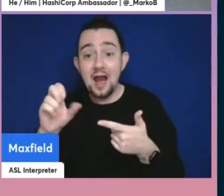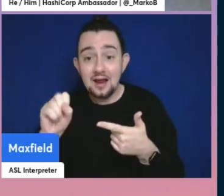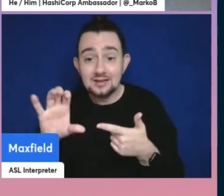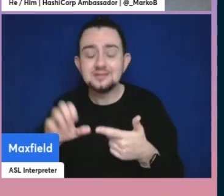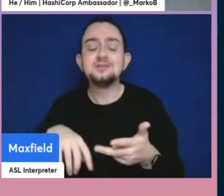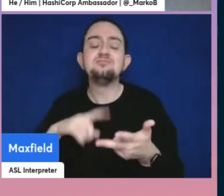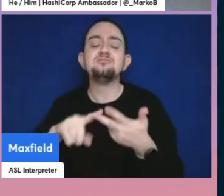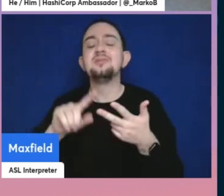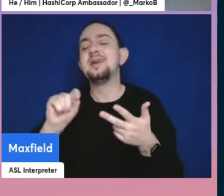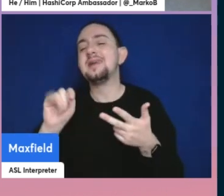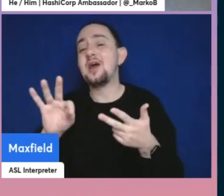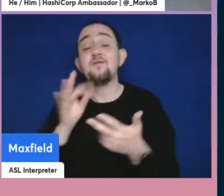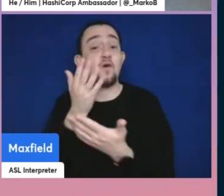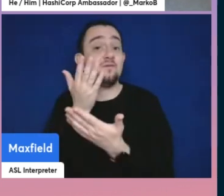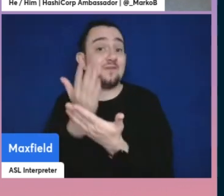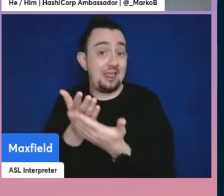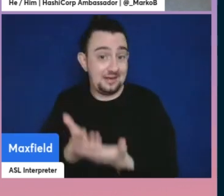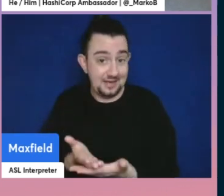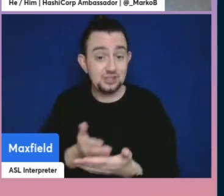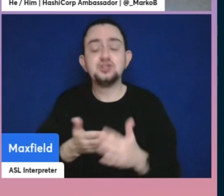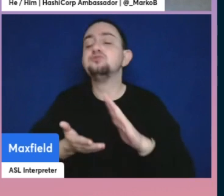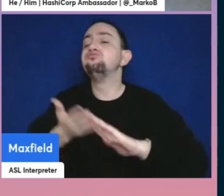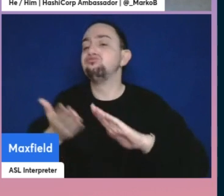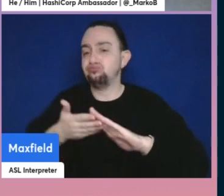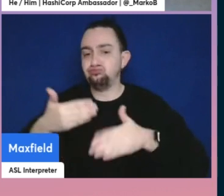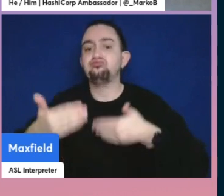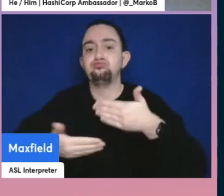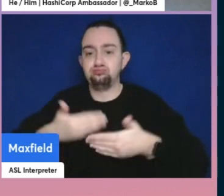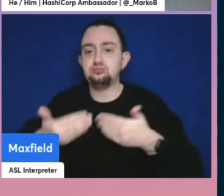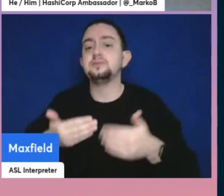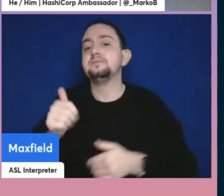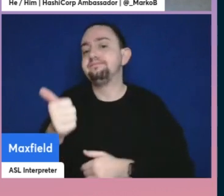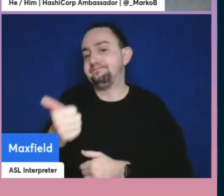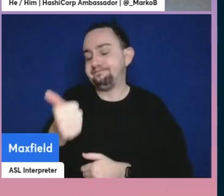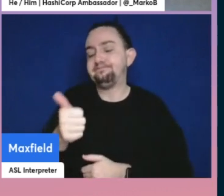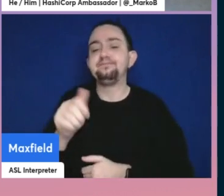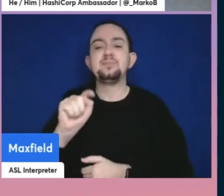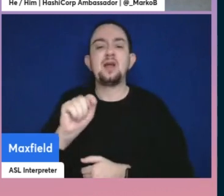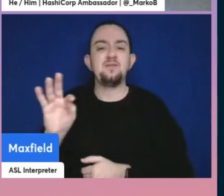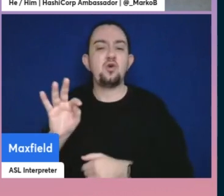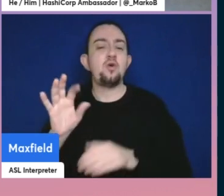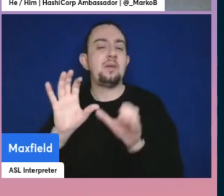Terraform validation that you can kind of run on your Terraform configuration.